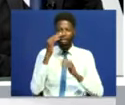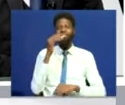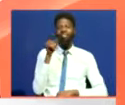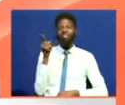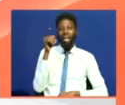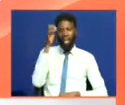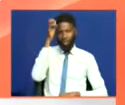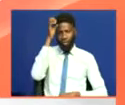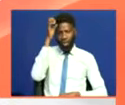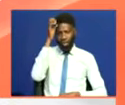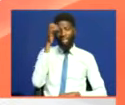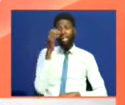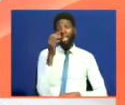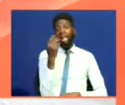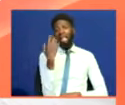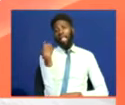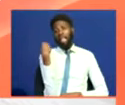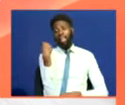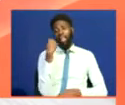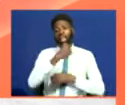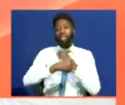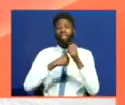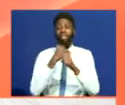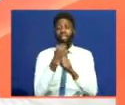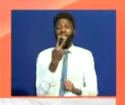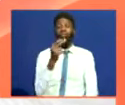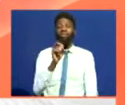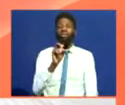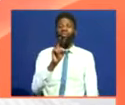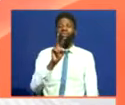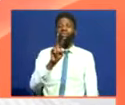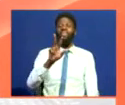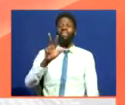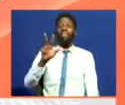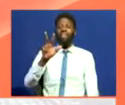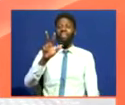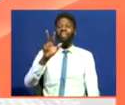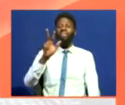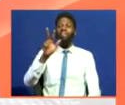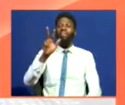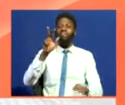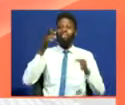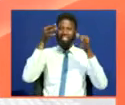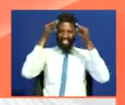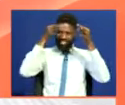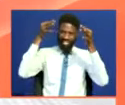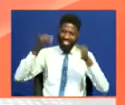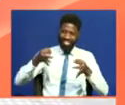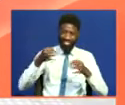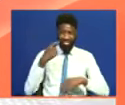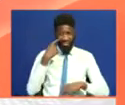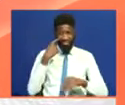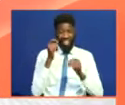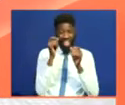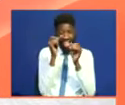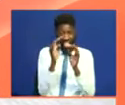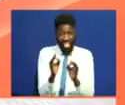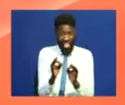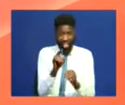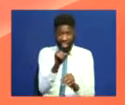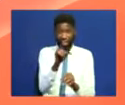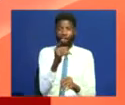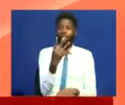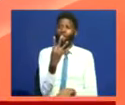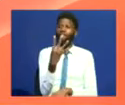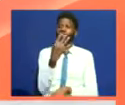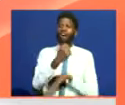year in the year 2023. And you can see that if that case was being followed for the entire 4 years,